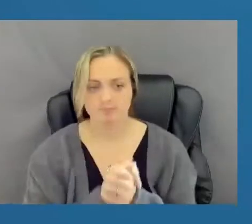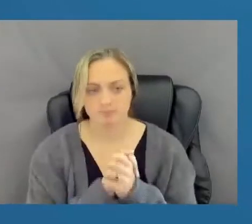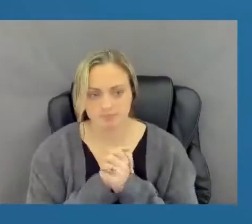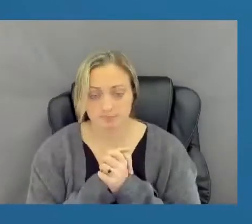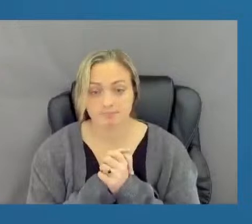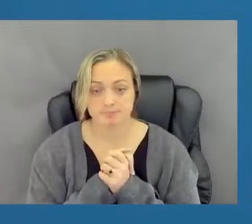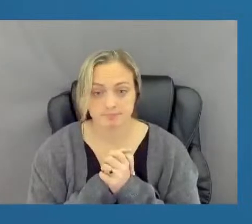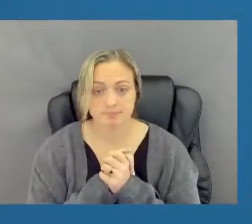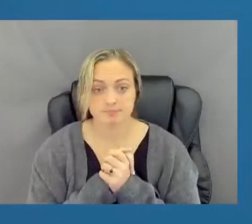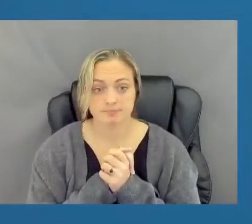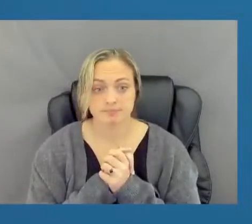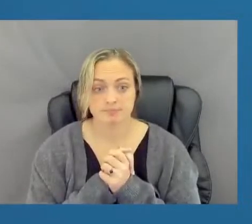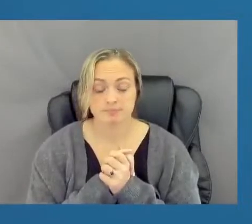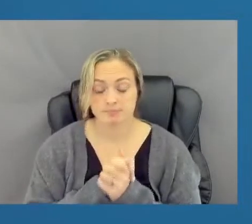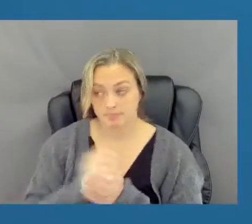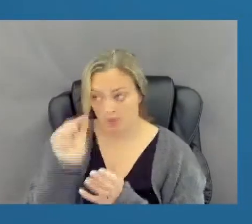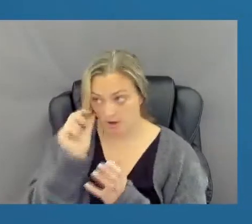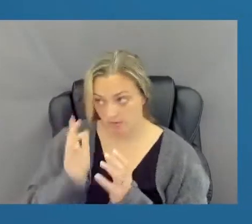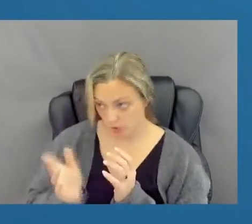this is for you, Governor.